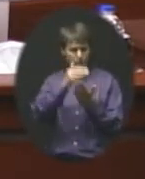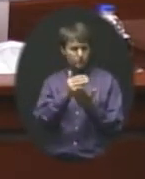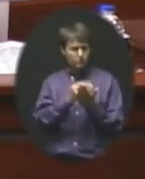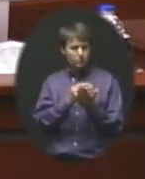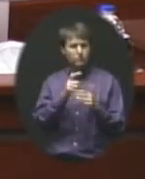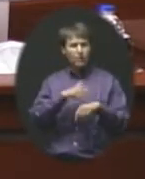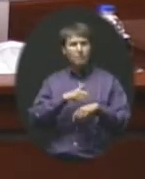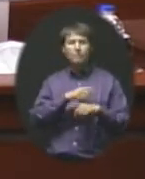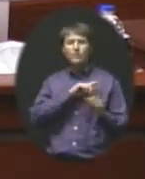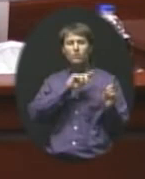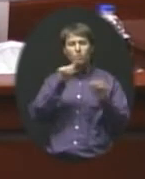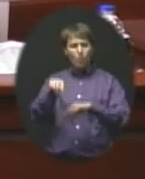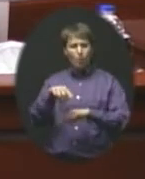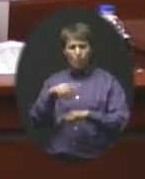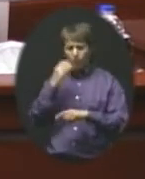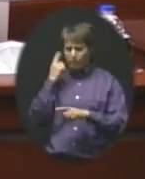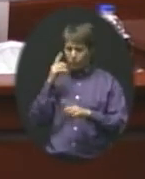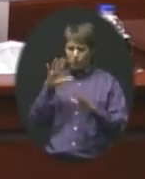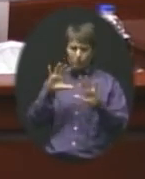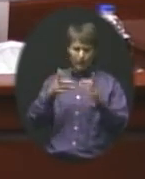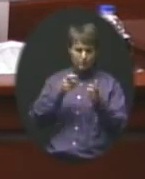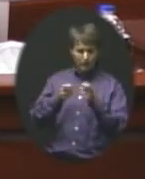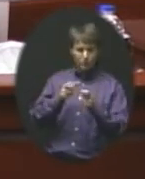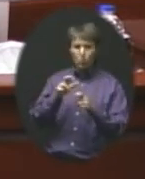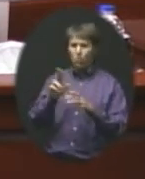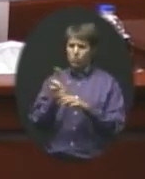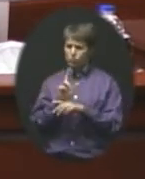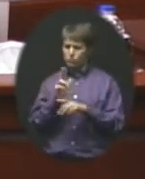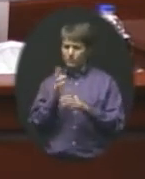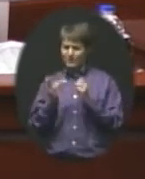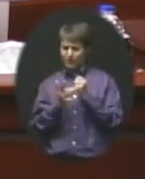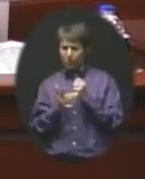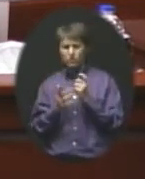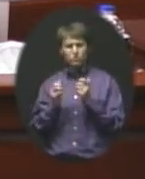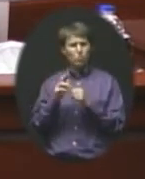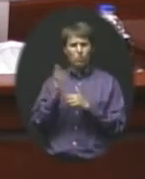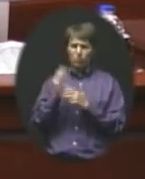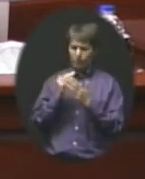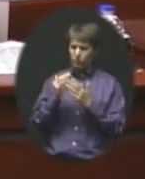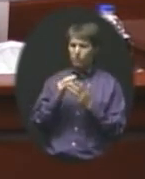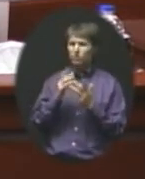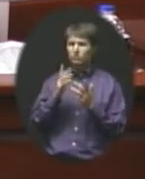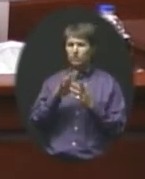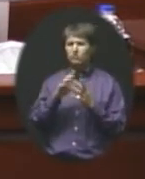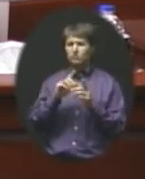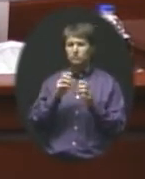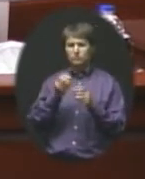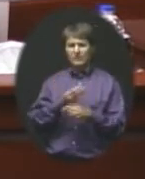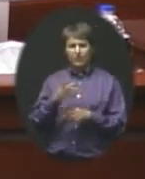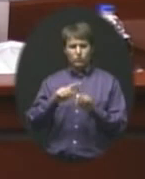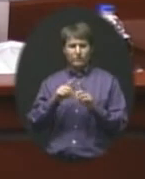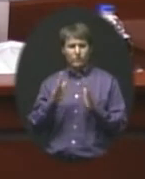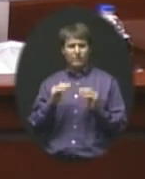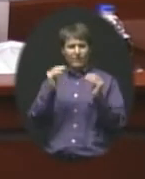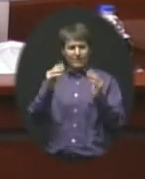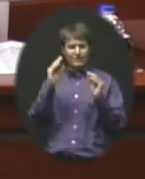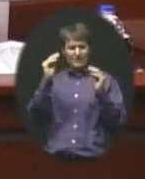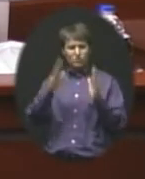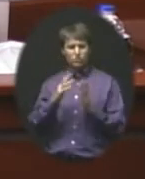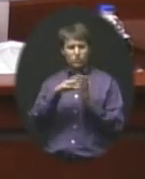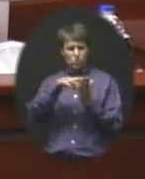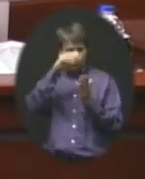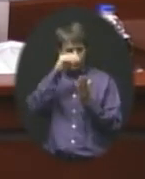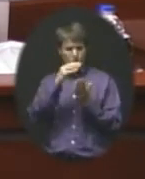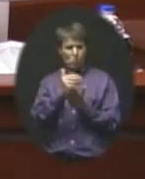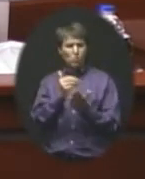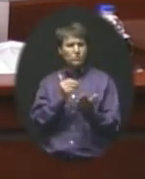go attend on, whether it's classroom management or use of technology or whatever it might be, but a whole series of advanced teaching and learning